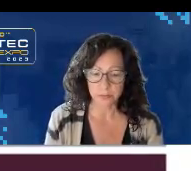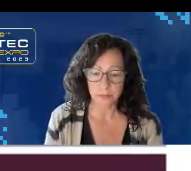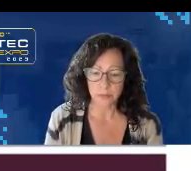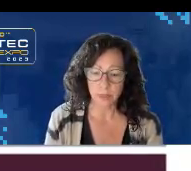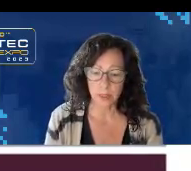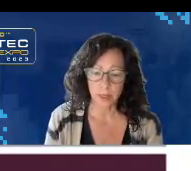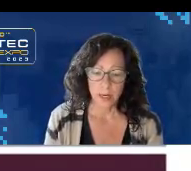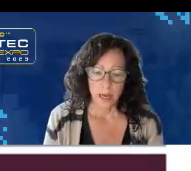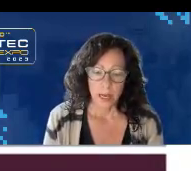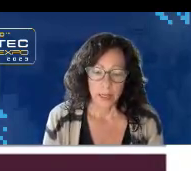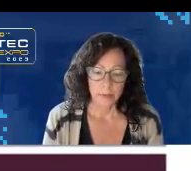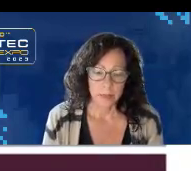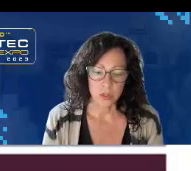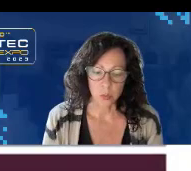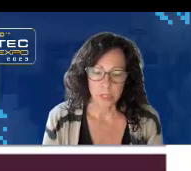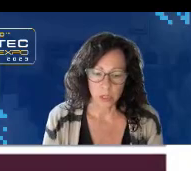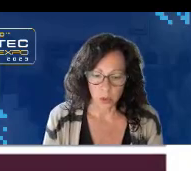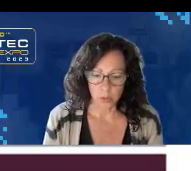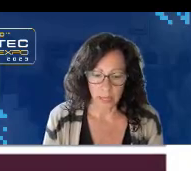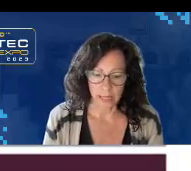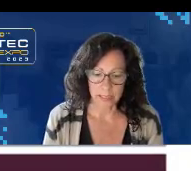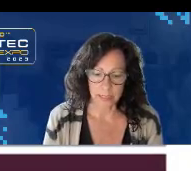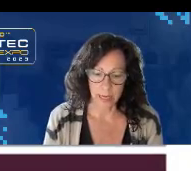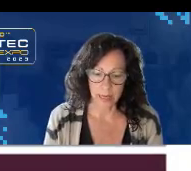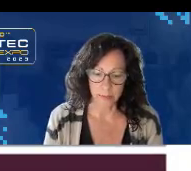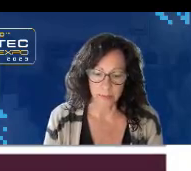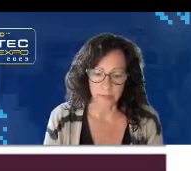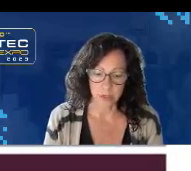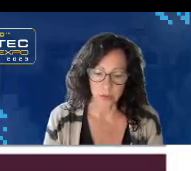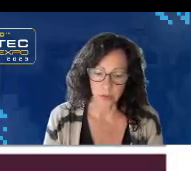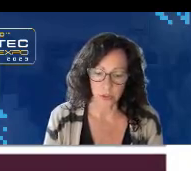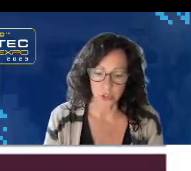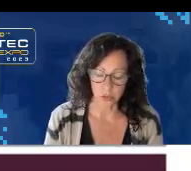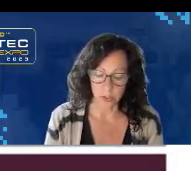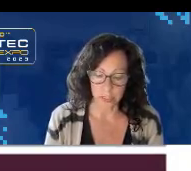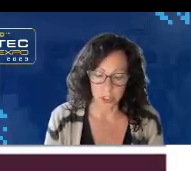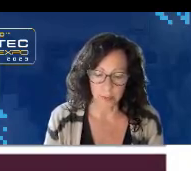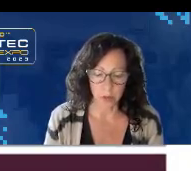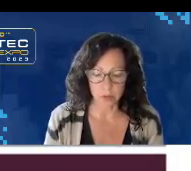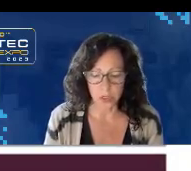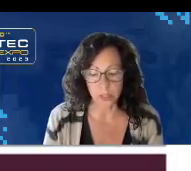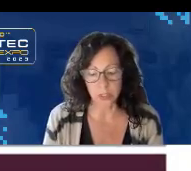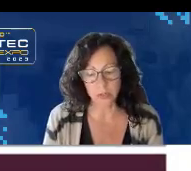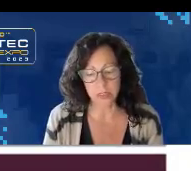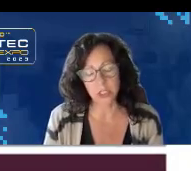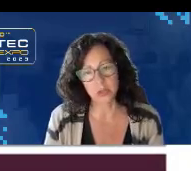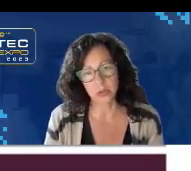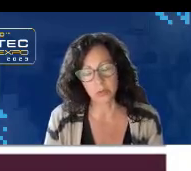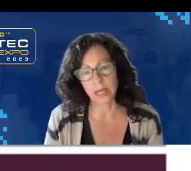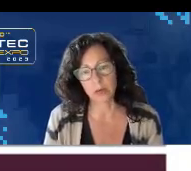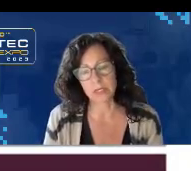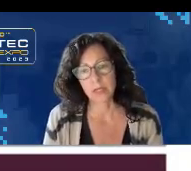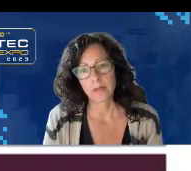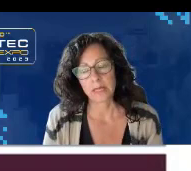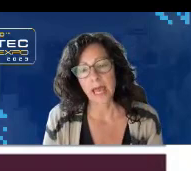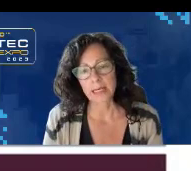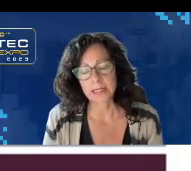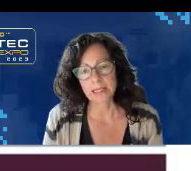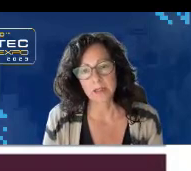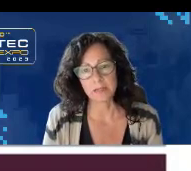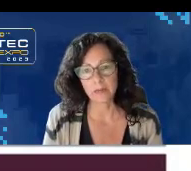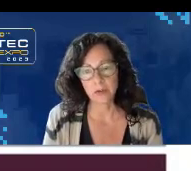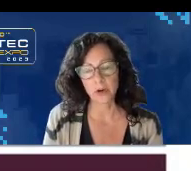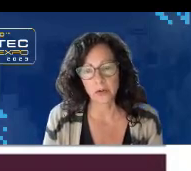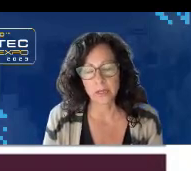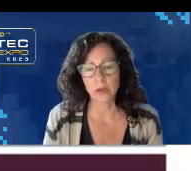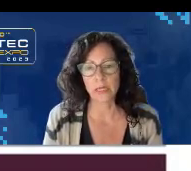children. So we know that this critical shortage also includes issues around the